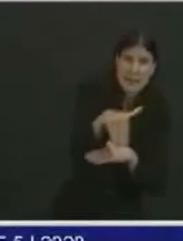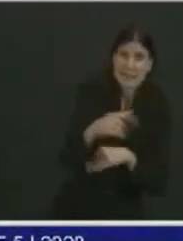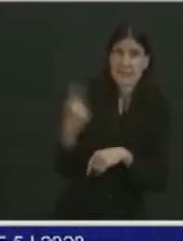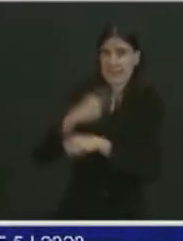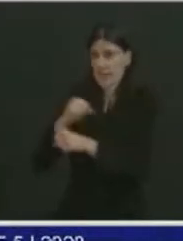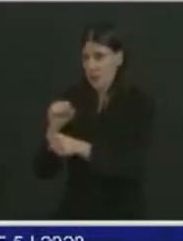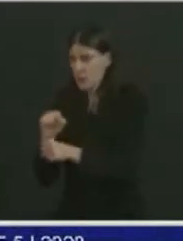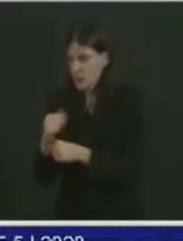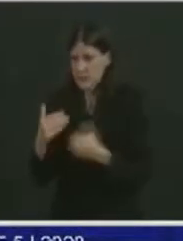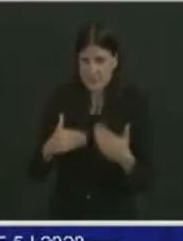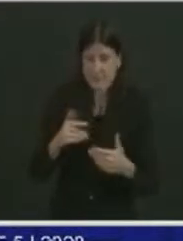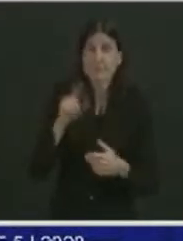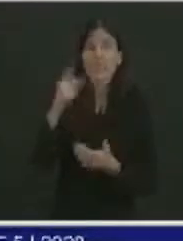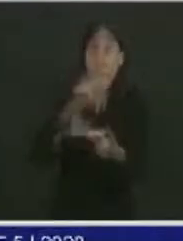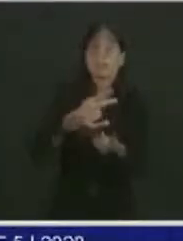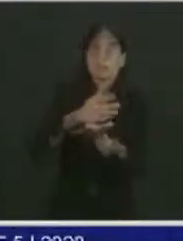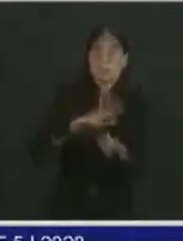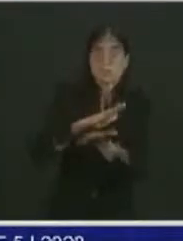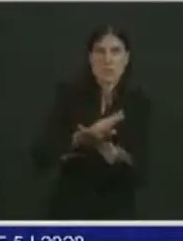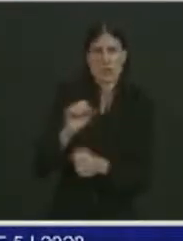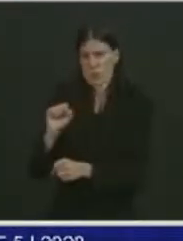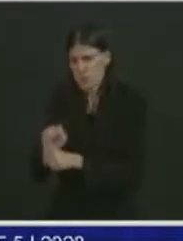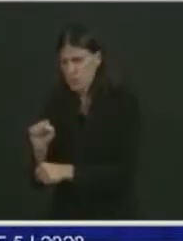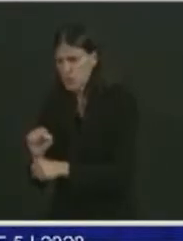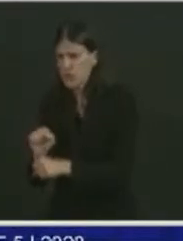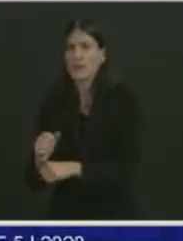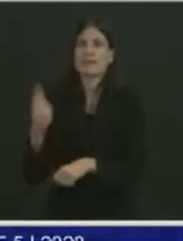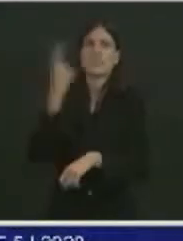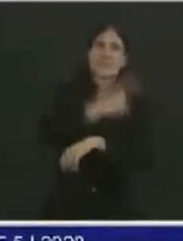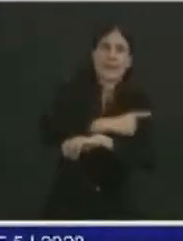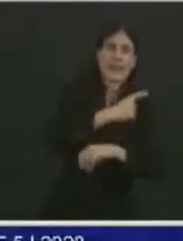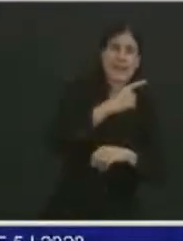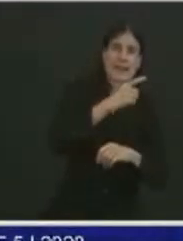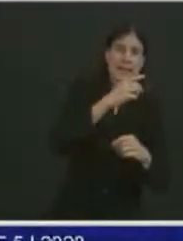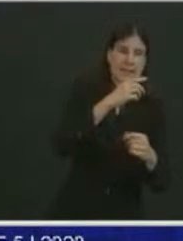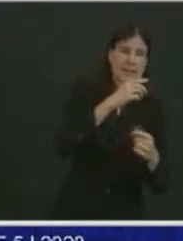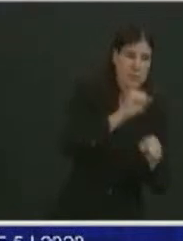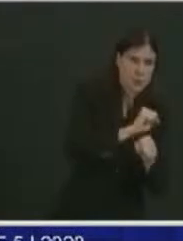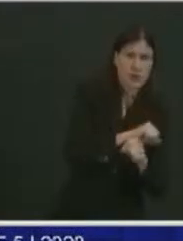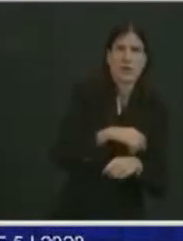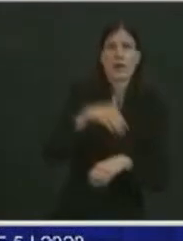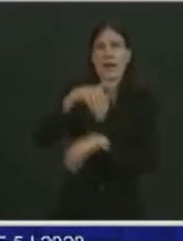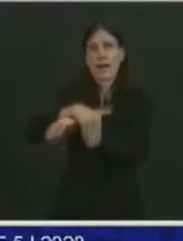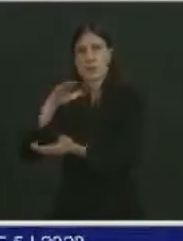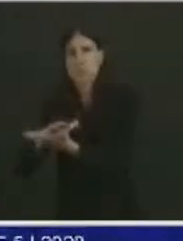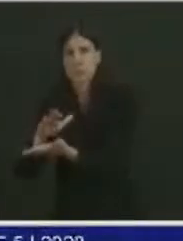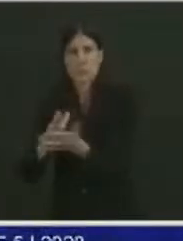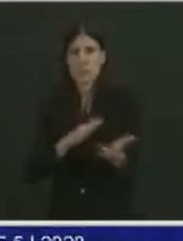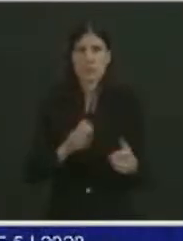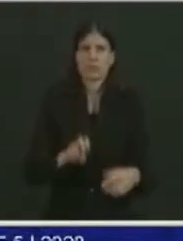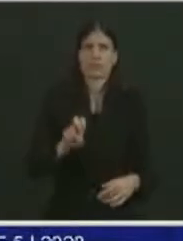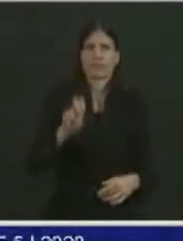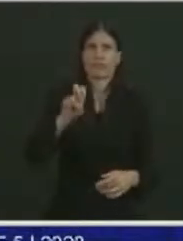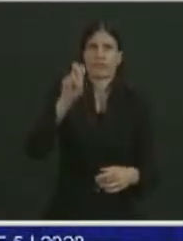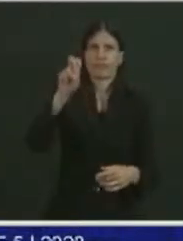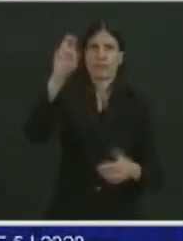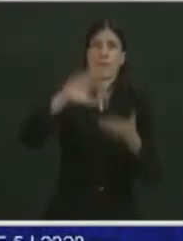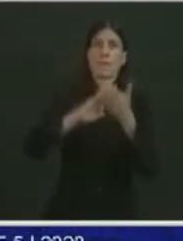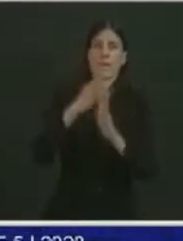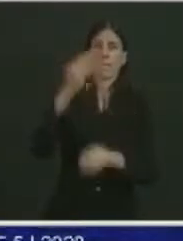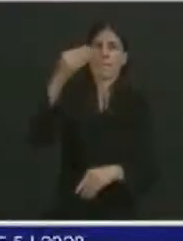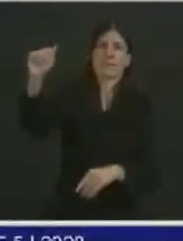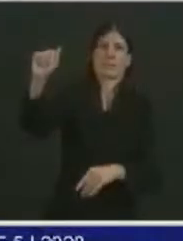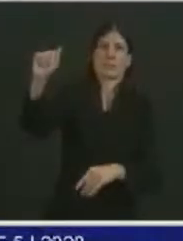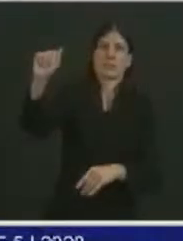finished by actually retiring as director of nursing with a master's degree in public